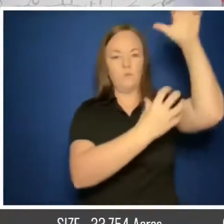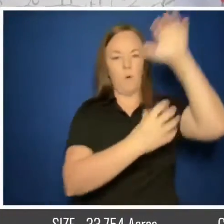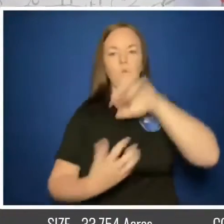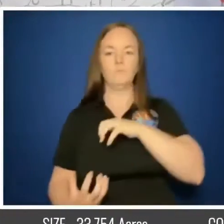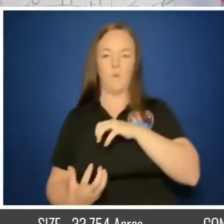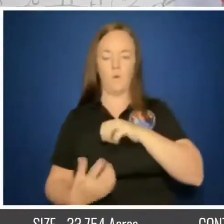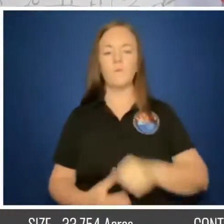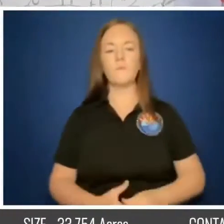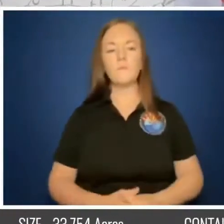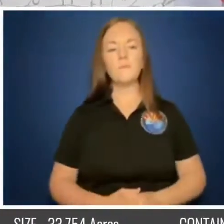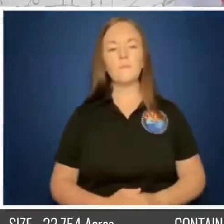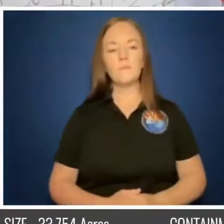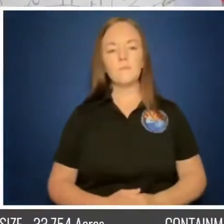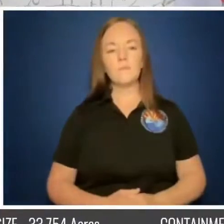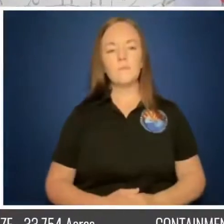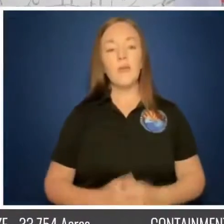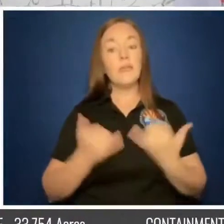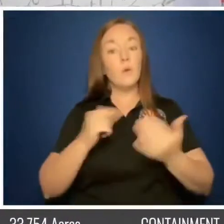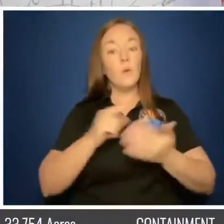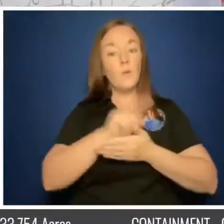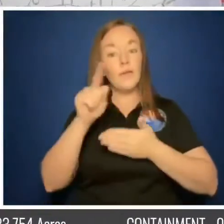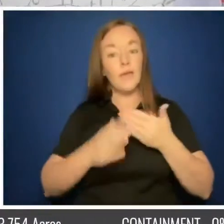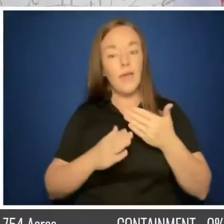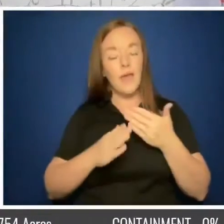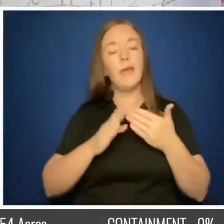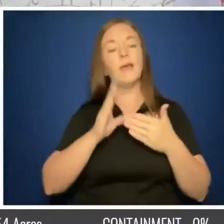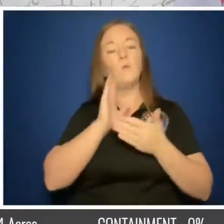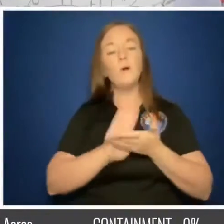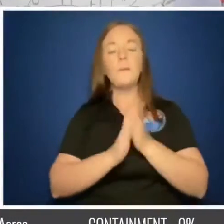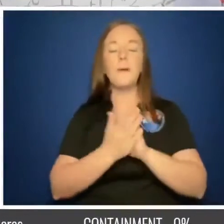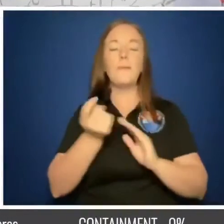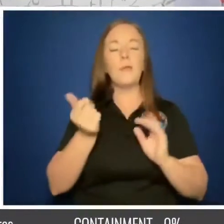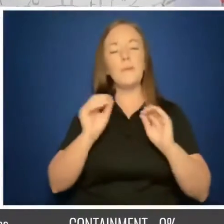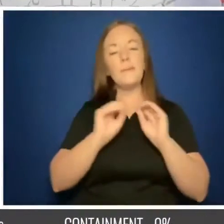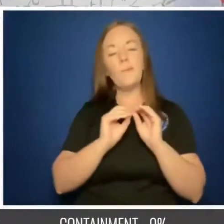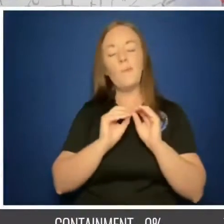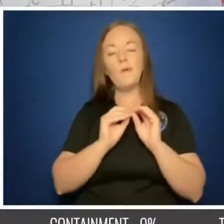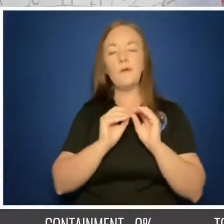transition this weekend into a pattern where there's a little bit more of a consistent and